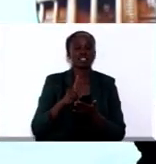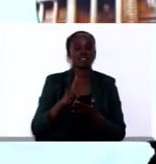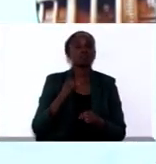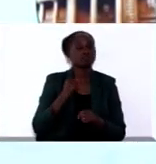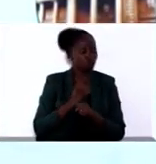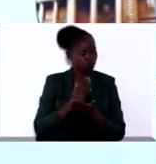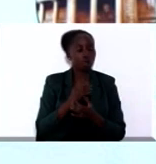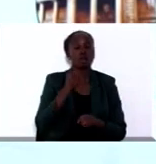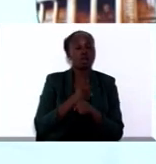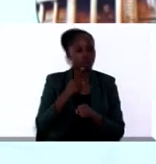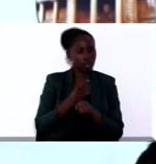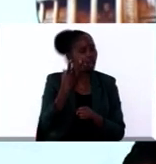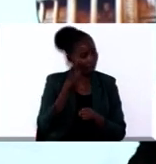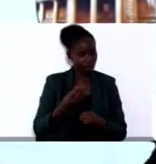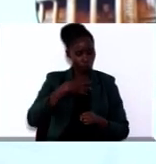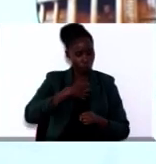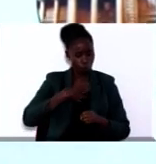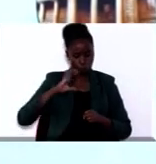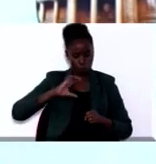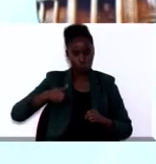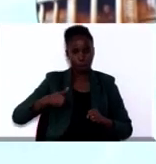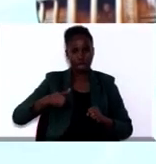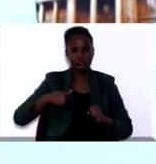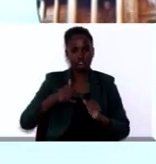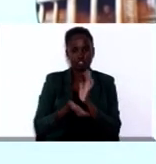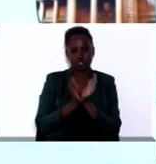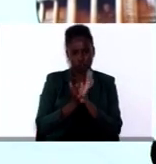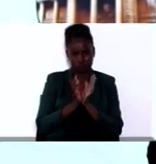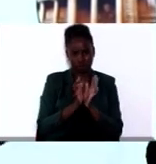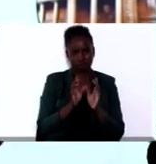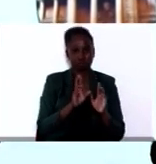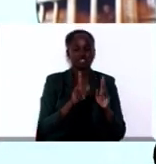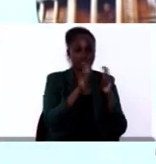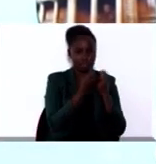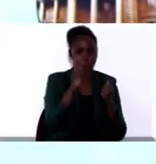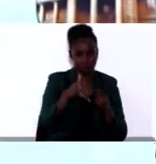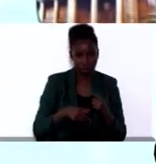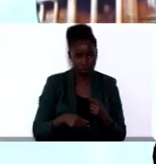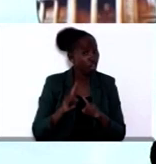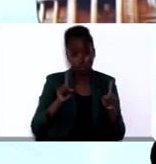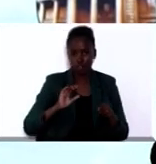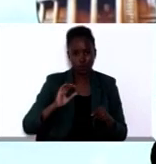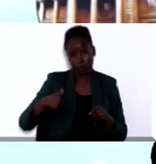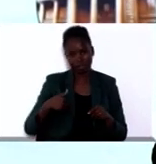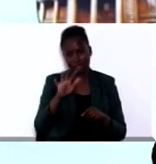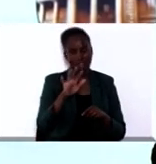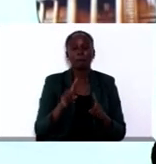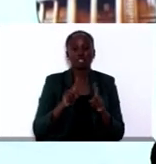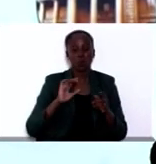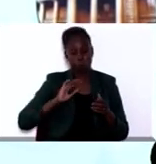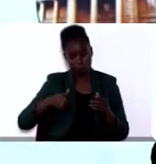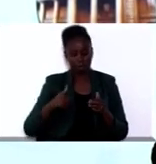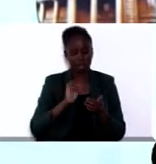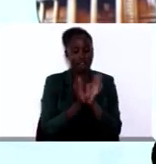the Women's Football League. Women's Football League, not the Women's League. The Women's Football League.